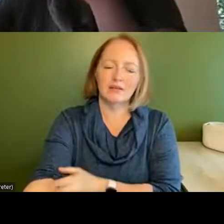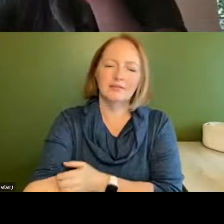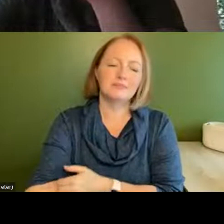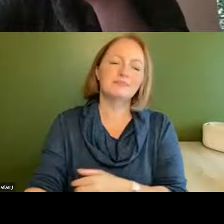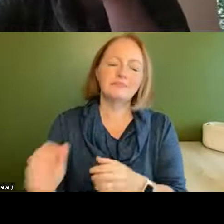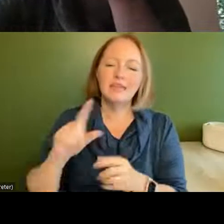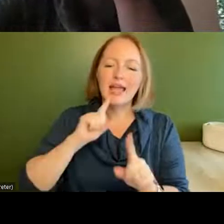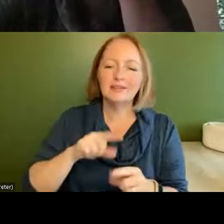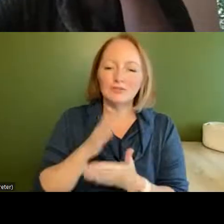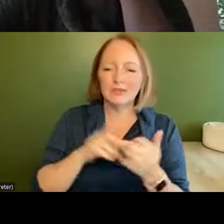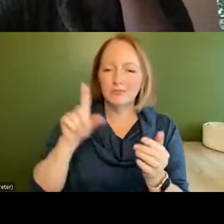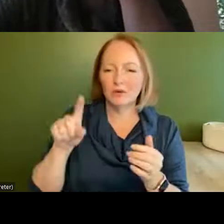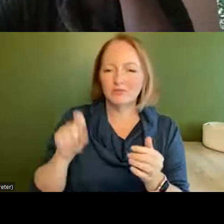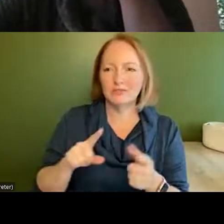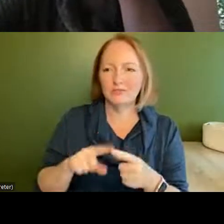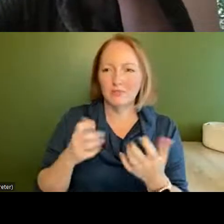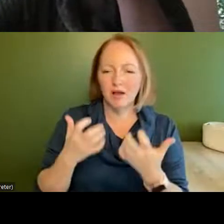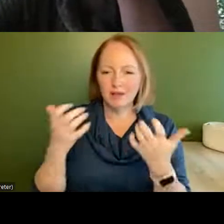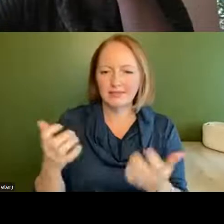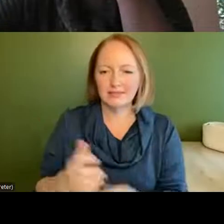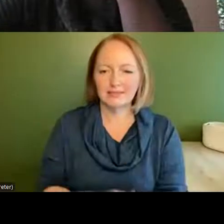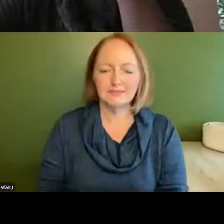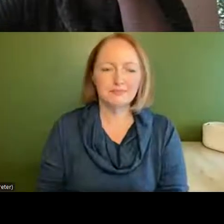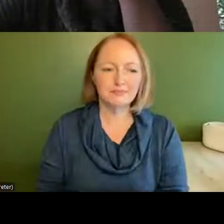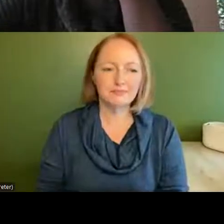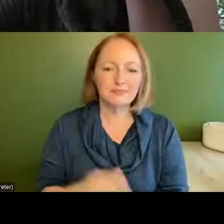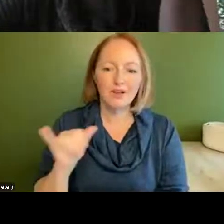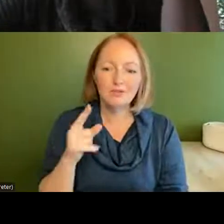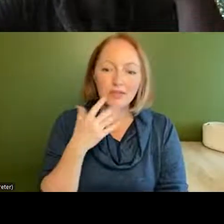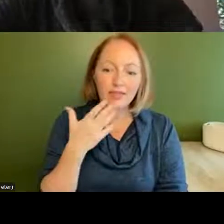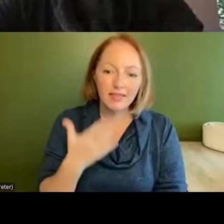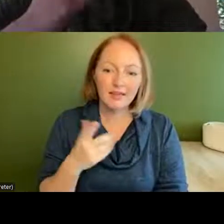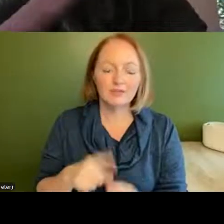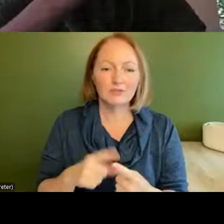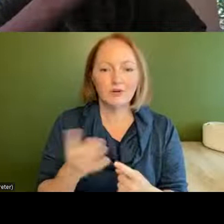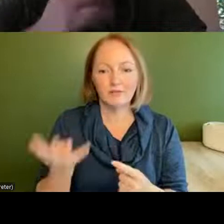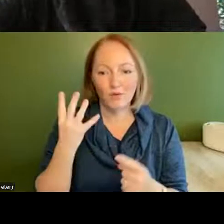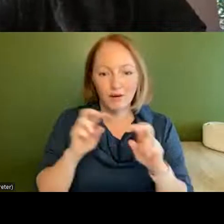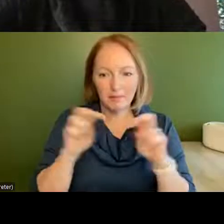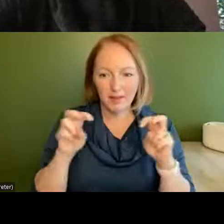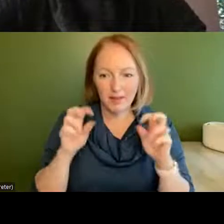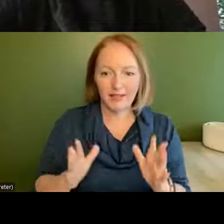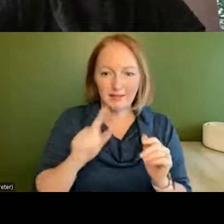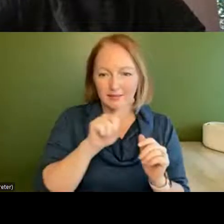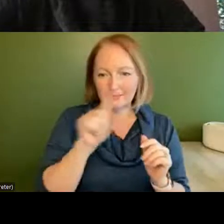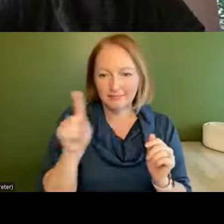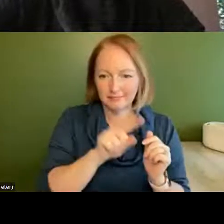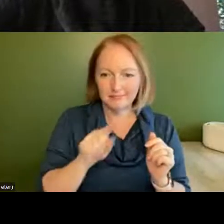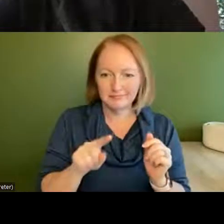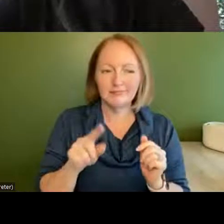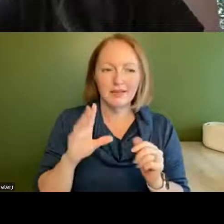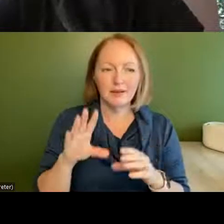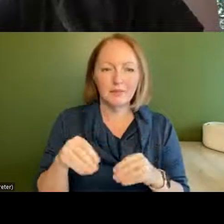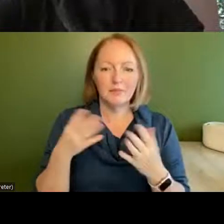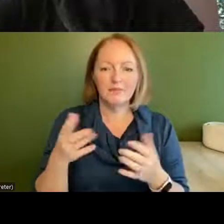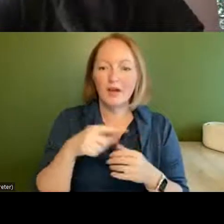to some of the questions from our audience, but also want to say thank you to our 4 panelists, and also just want to provide you